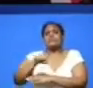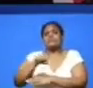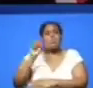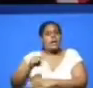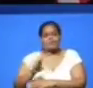Bible.